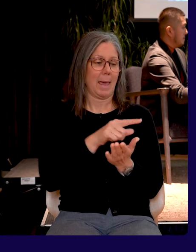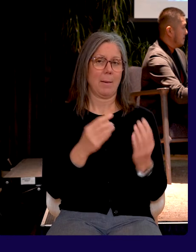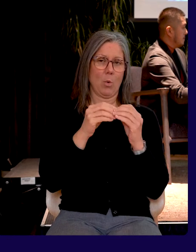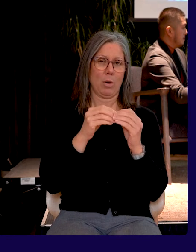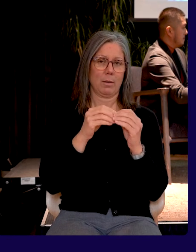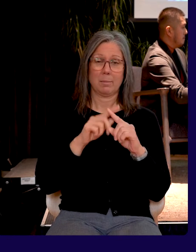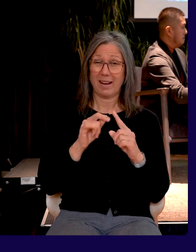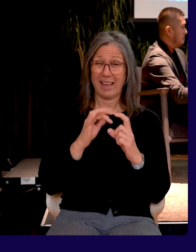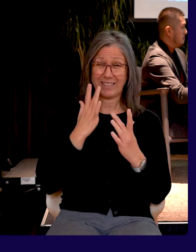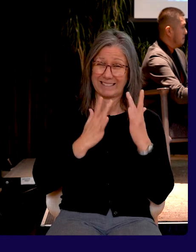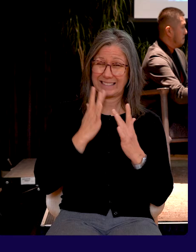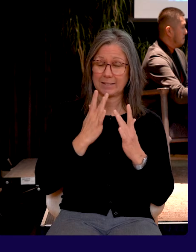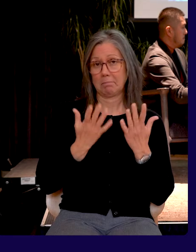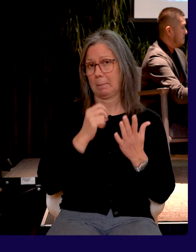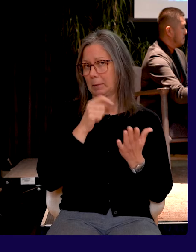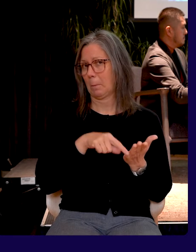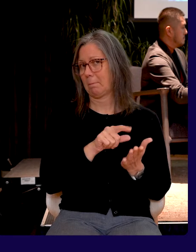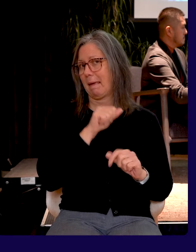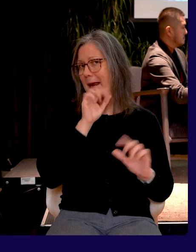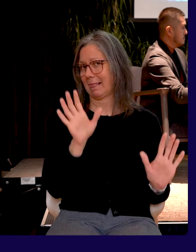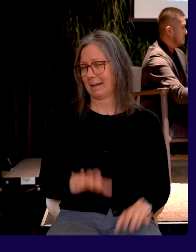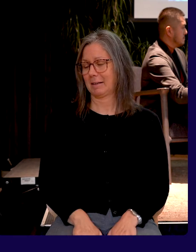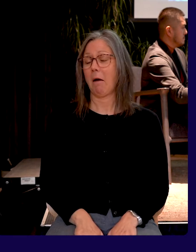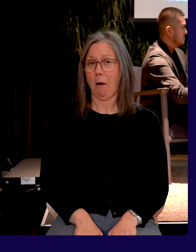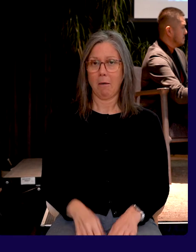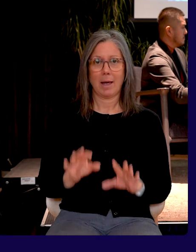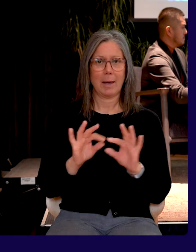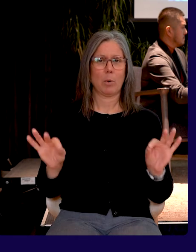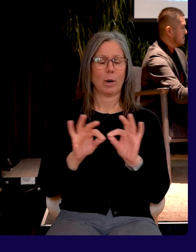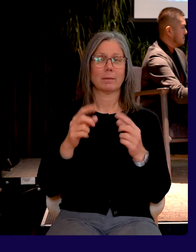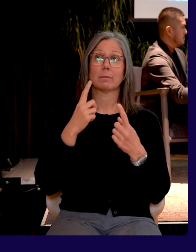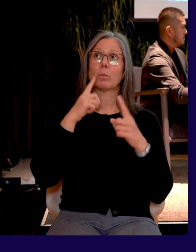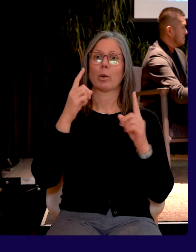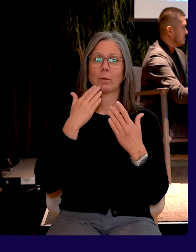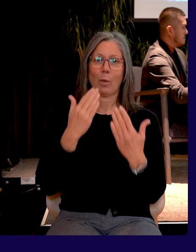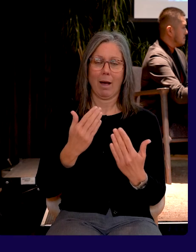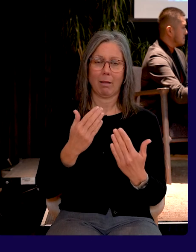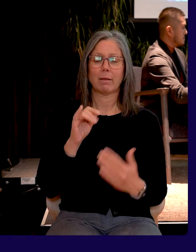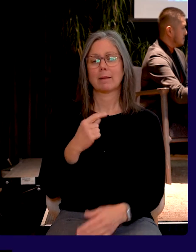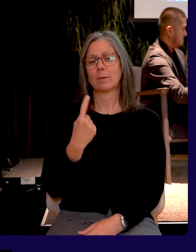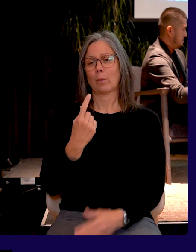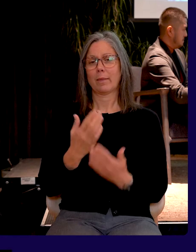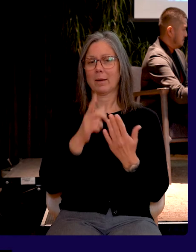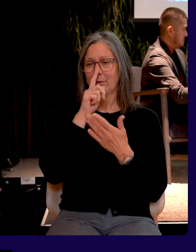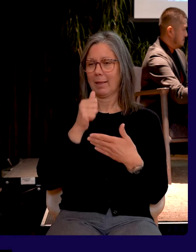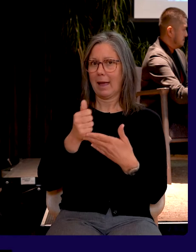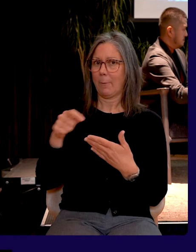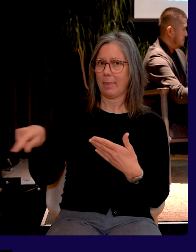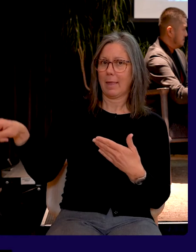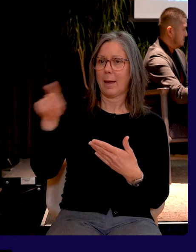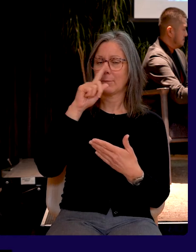them don't pay at all. And so that's important, and that has worked well. And it's been one of the things that's helped them to